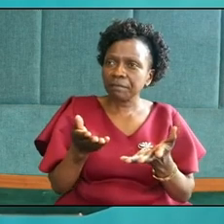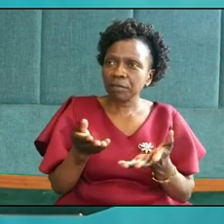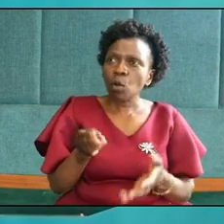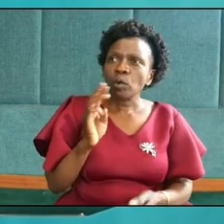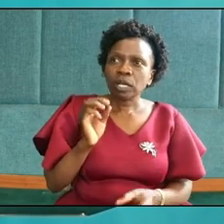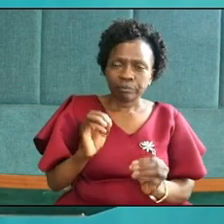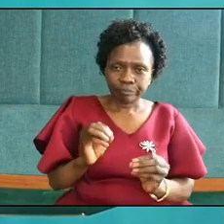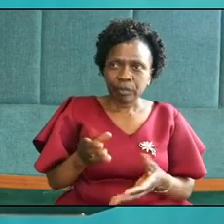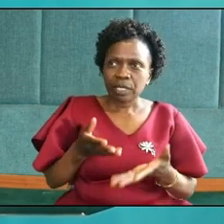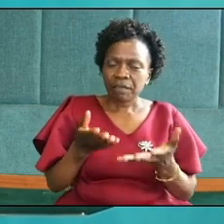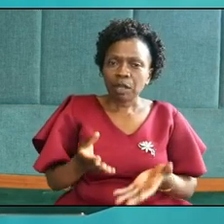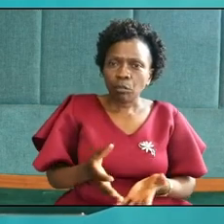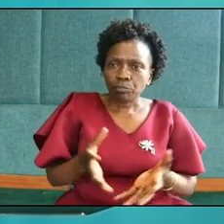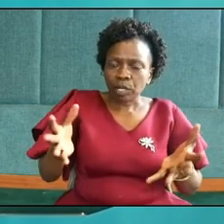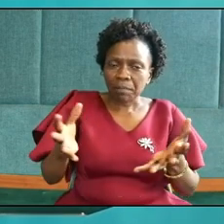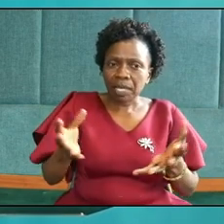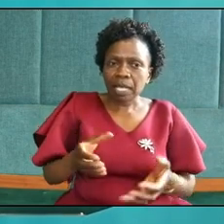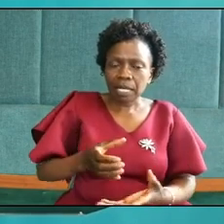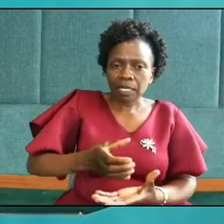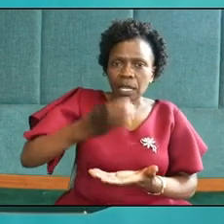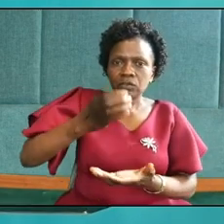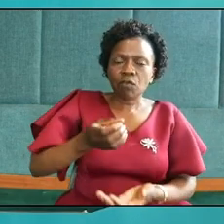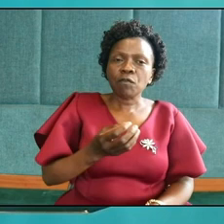huge glass of milk.